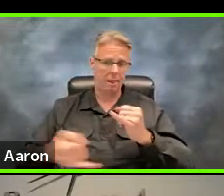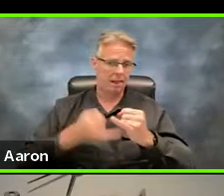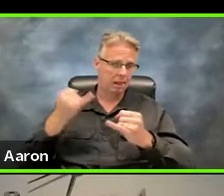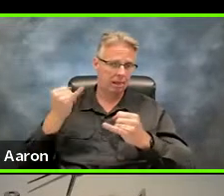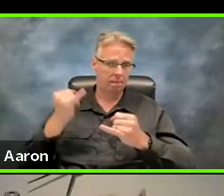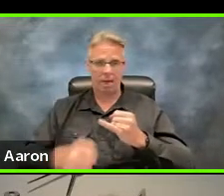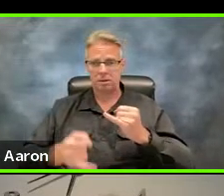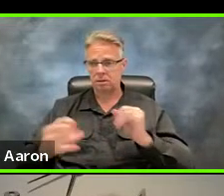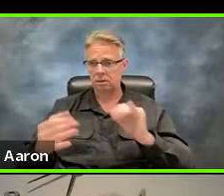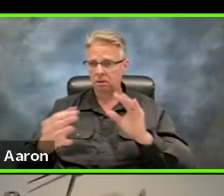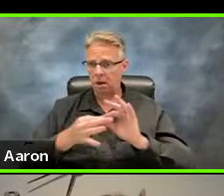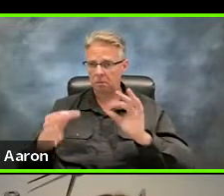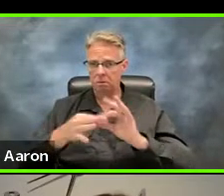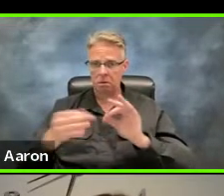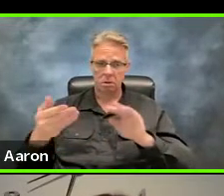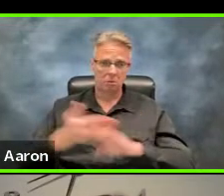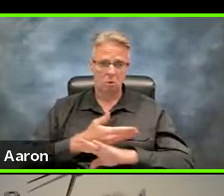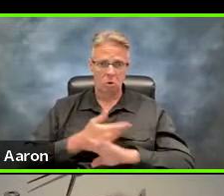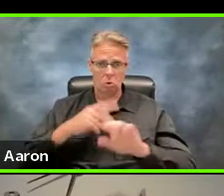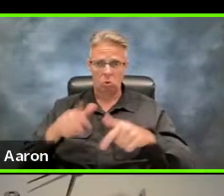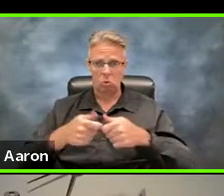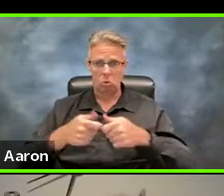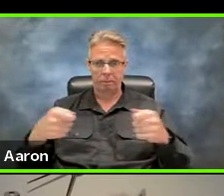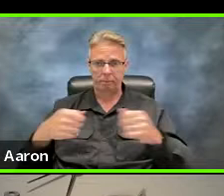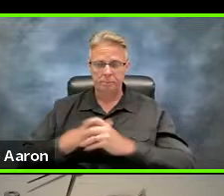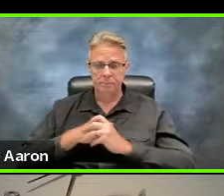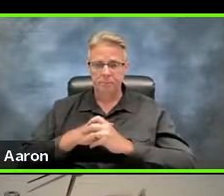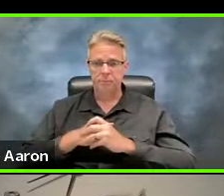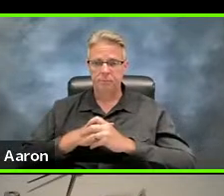comments before we wrap up here?